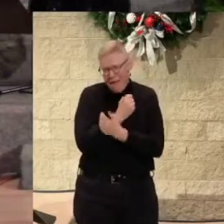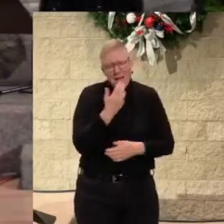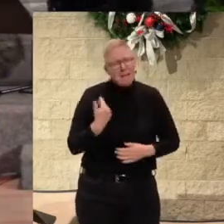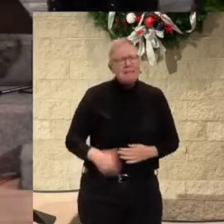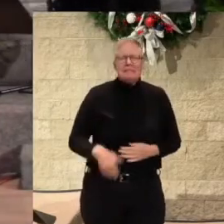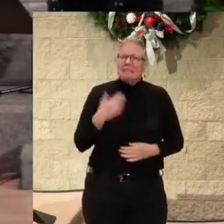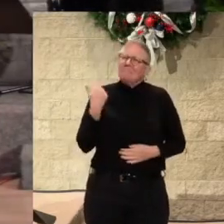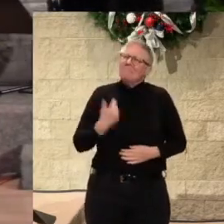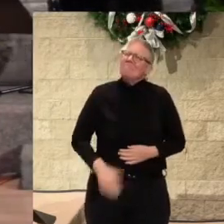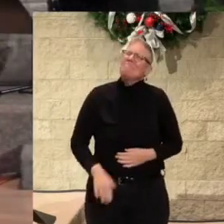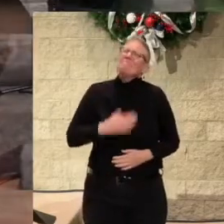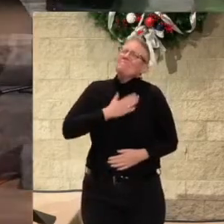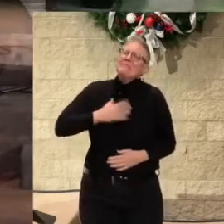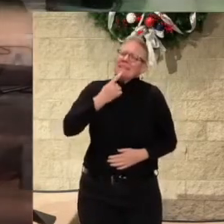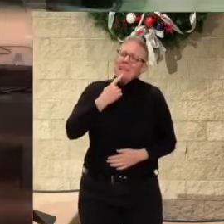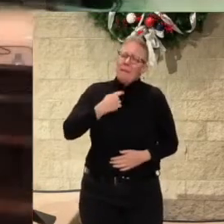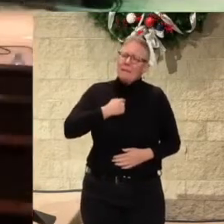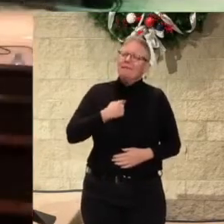tell me